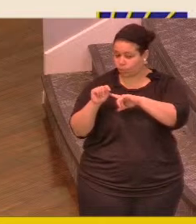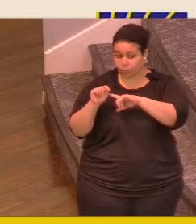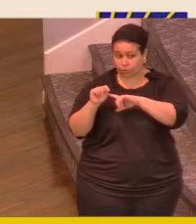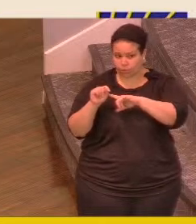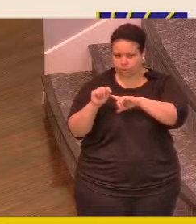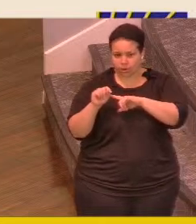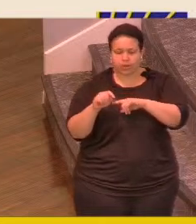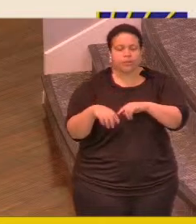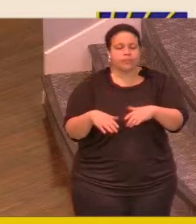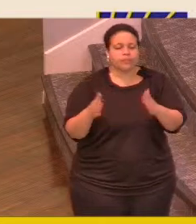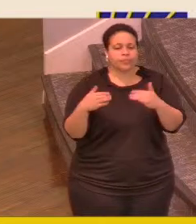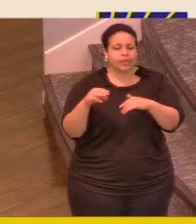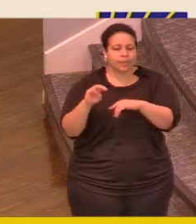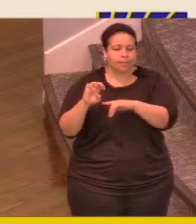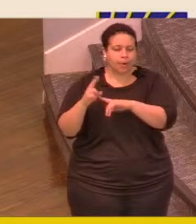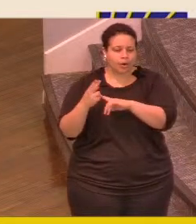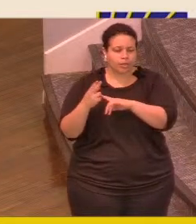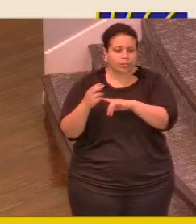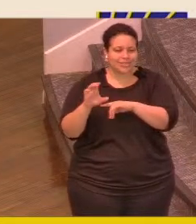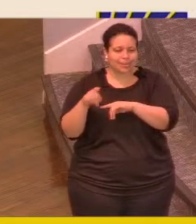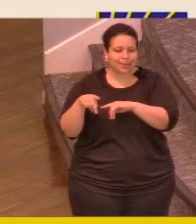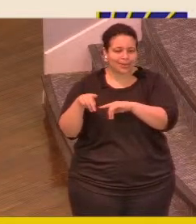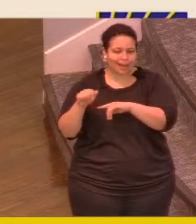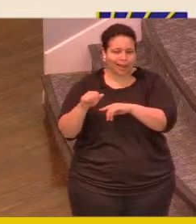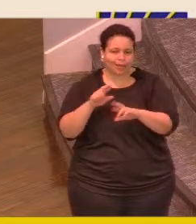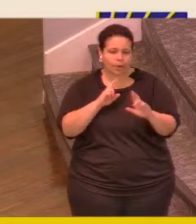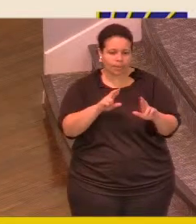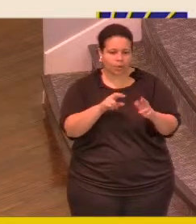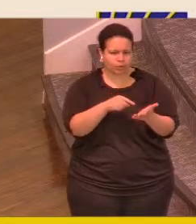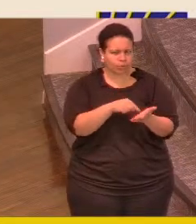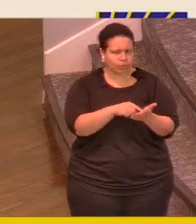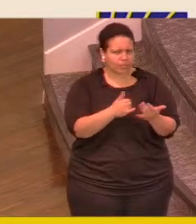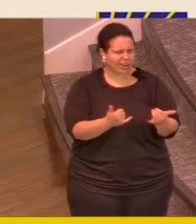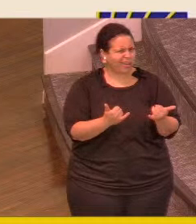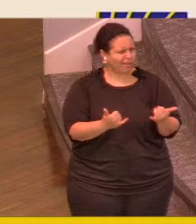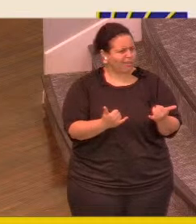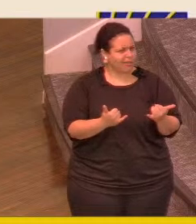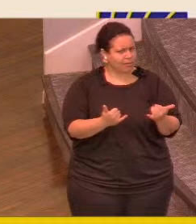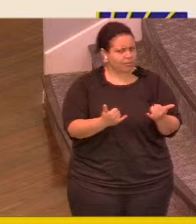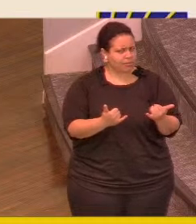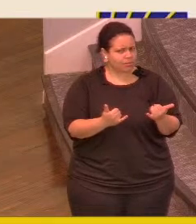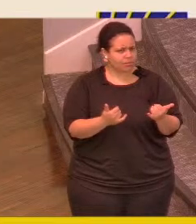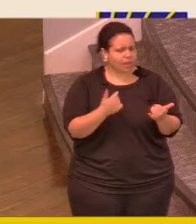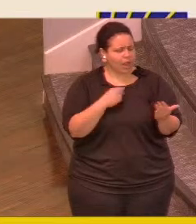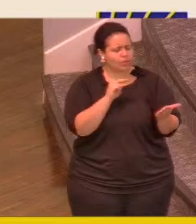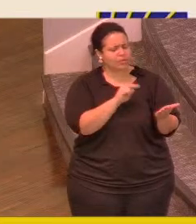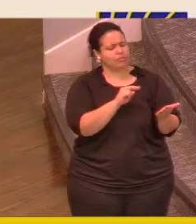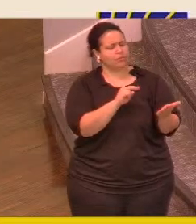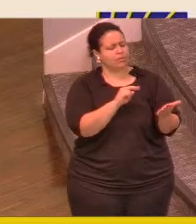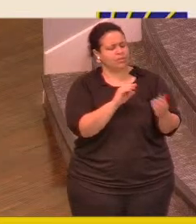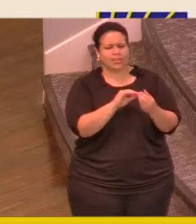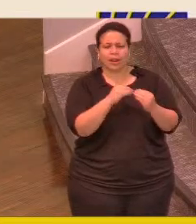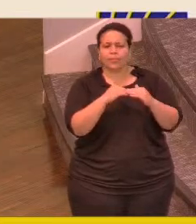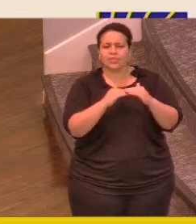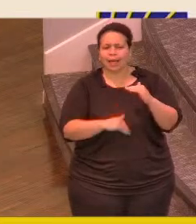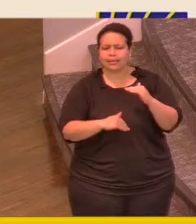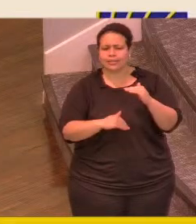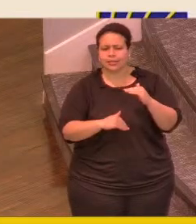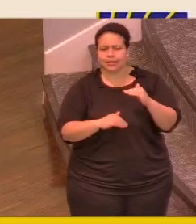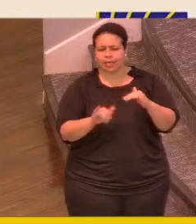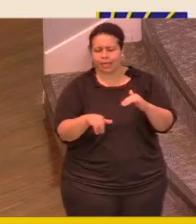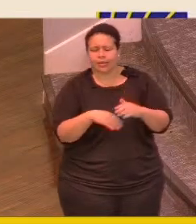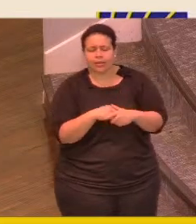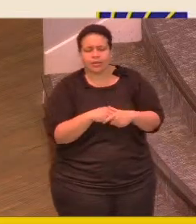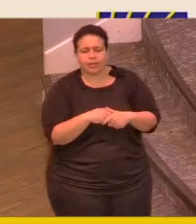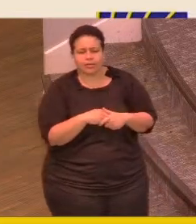March CPI report was due, I think, today, and when I was looking at it, the number is less than that. So